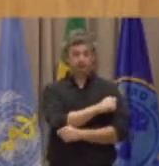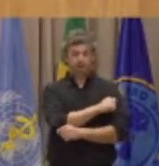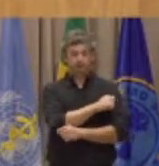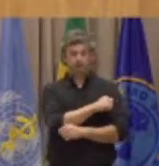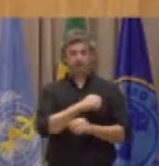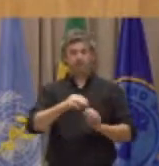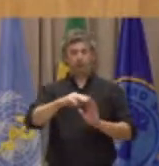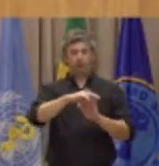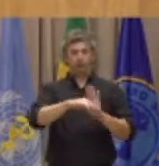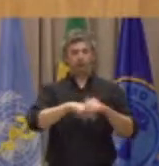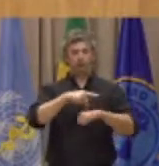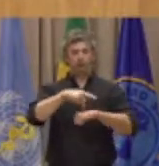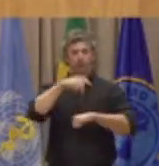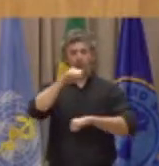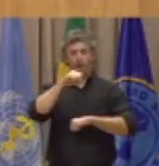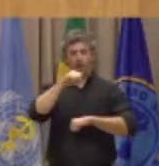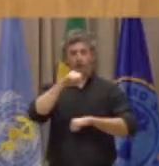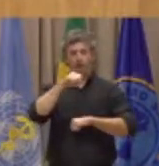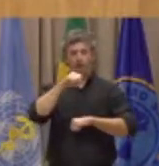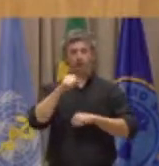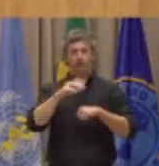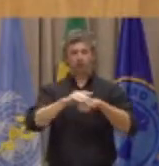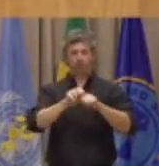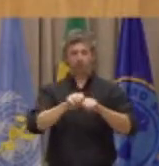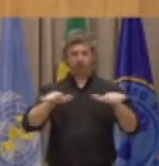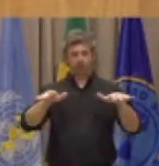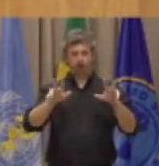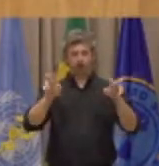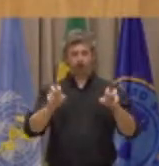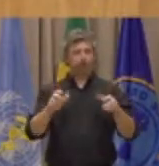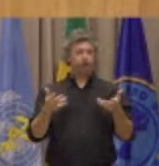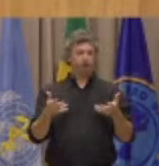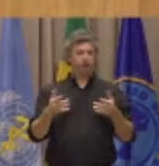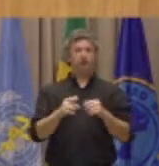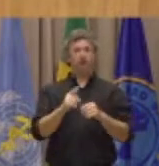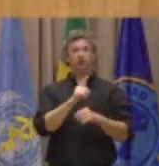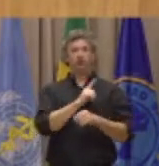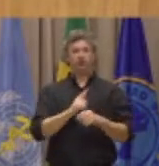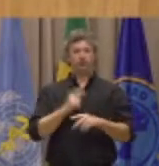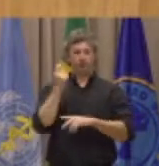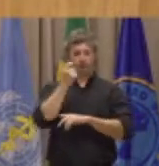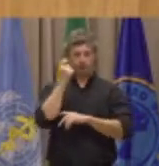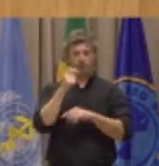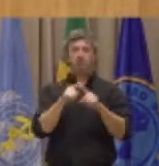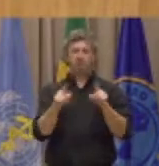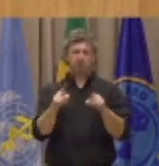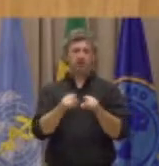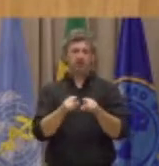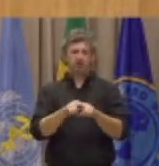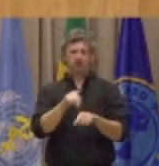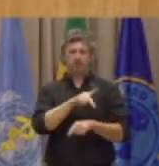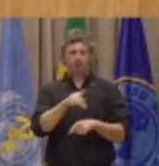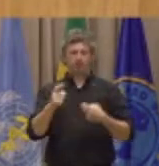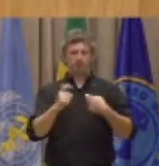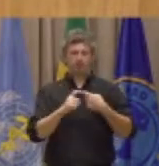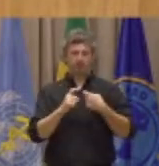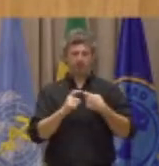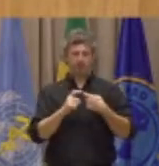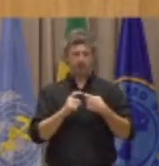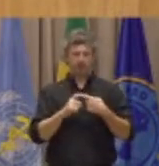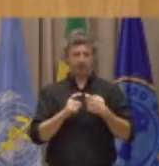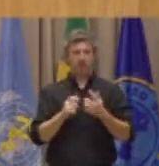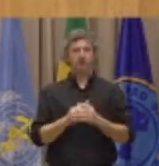He's a student of PPG Epidemiologic of Rio Grande do